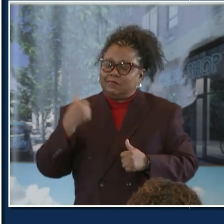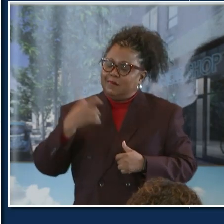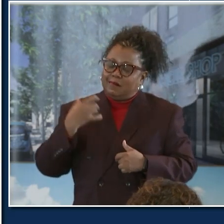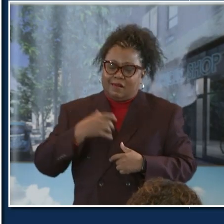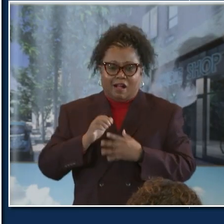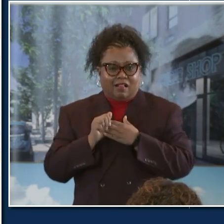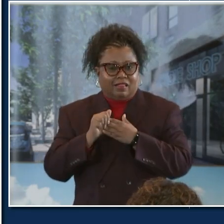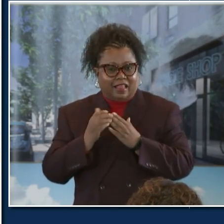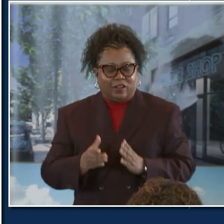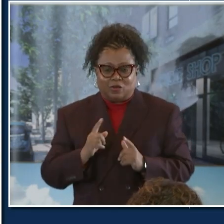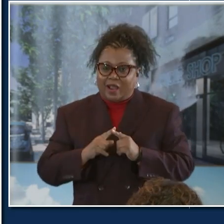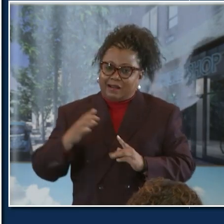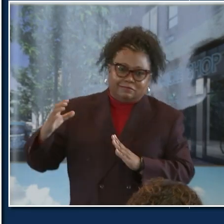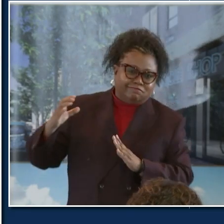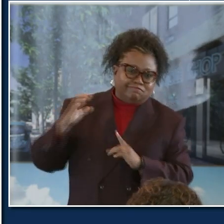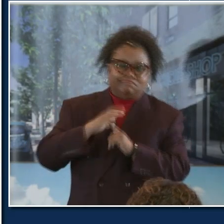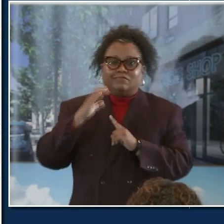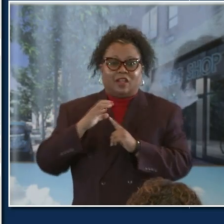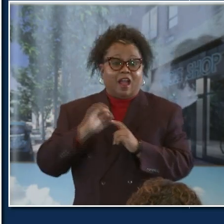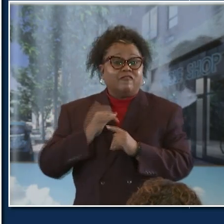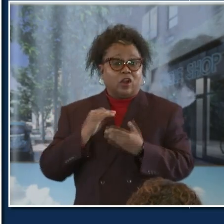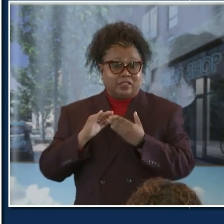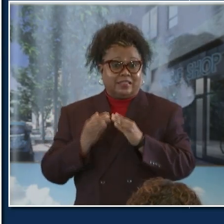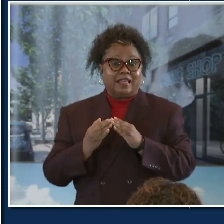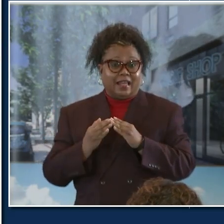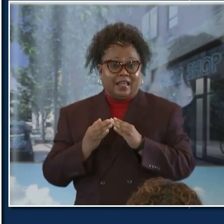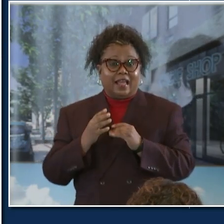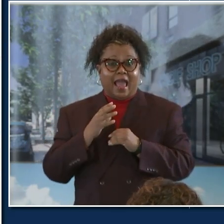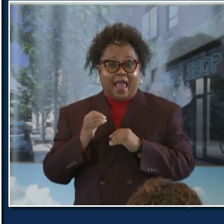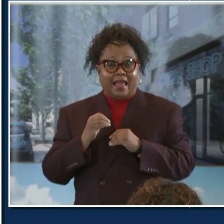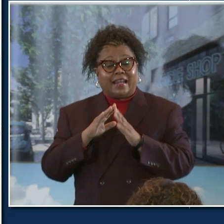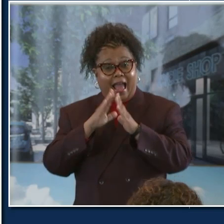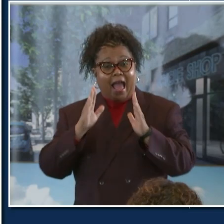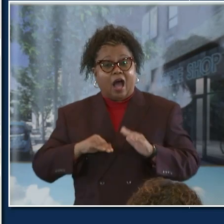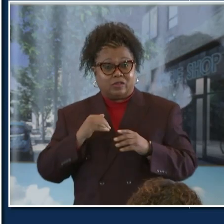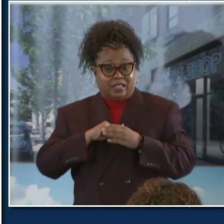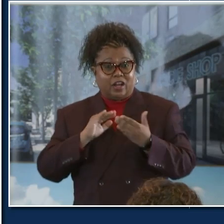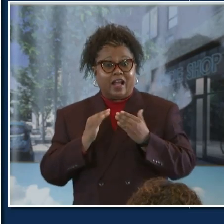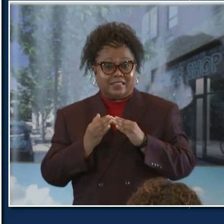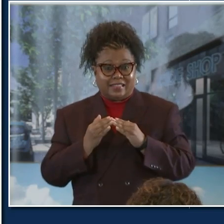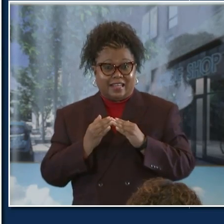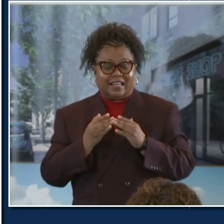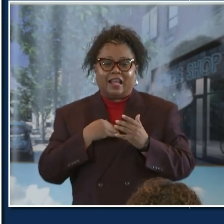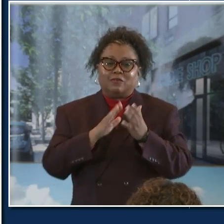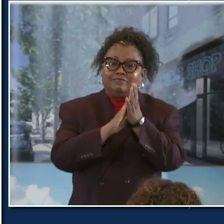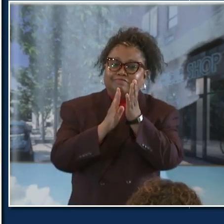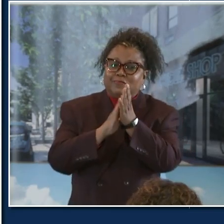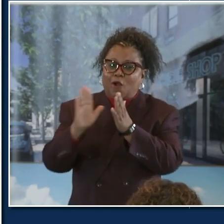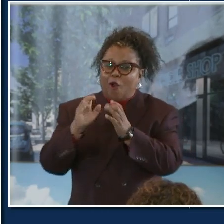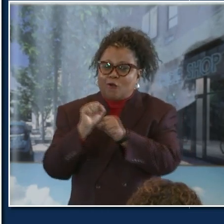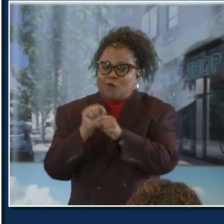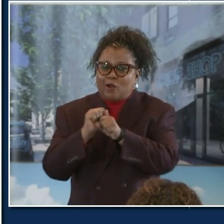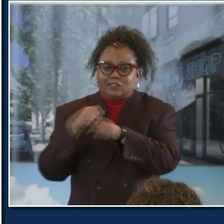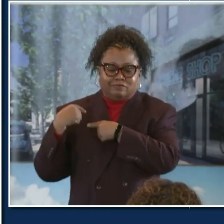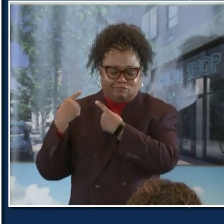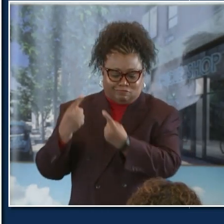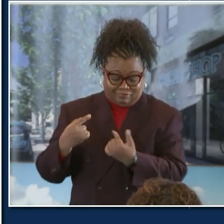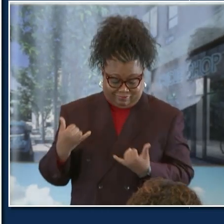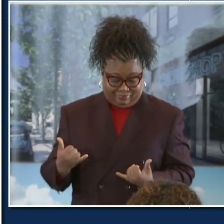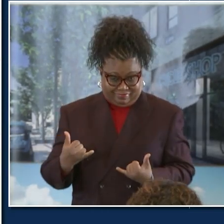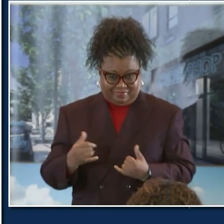leader and a champion of our city and of housing in our city, and we applaud her efforts to bring this project to